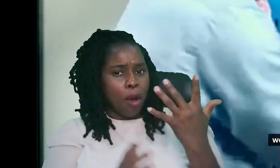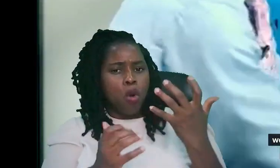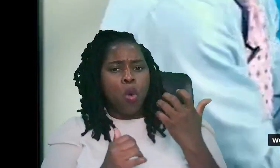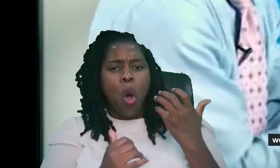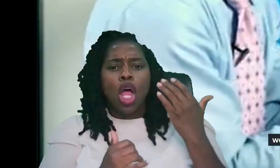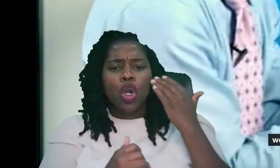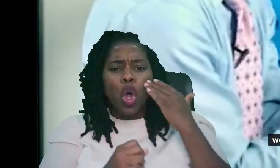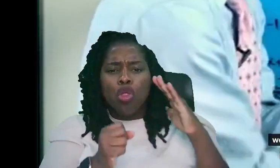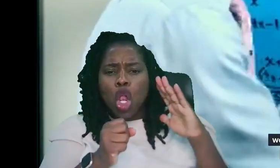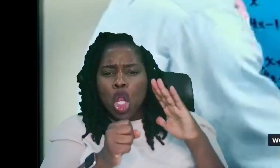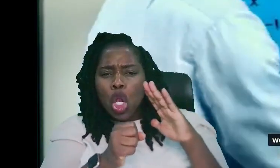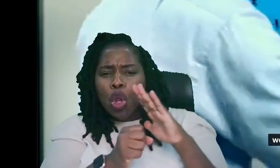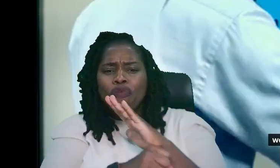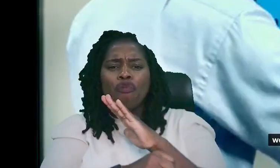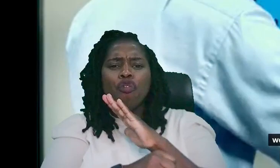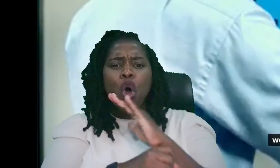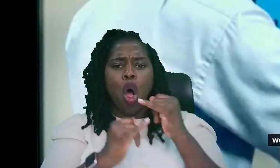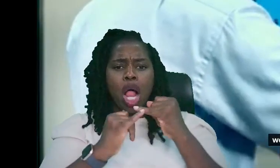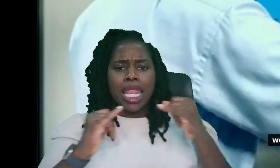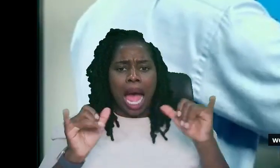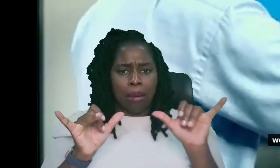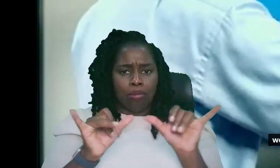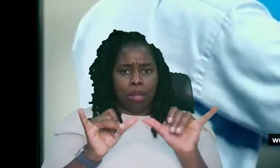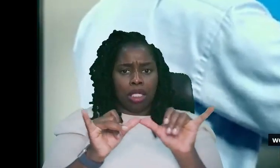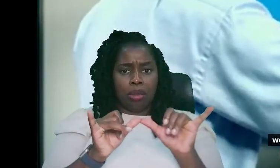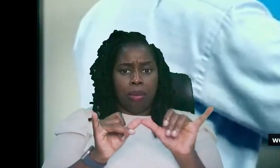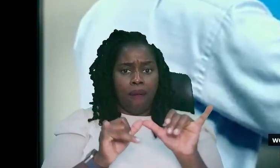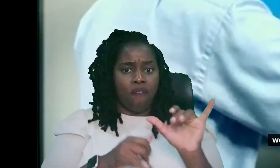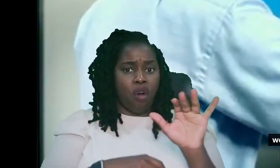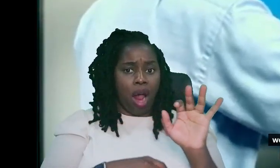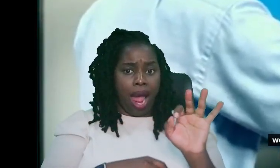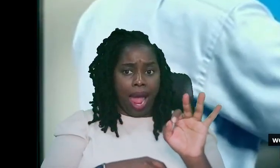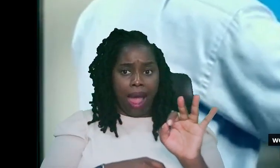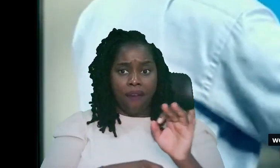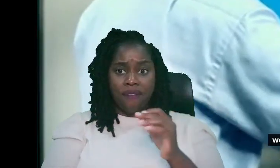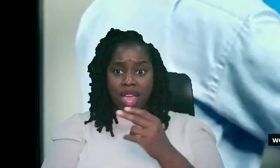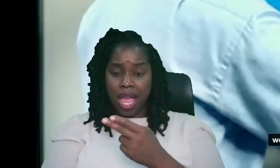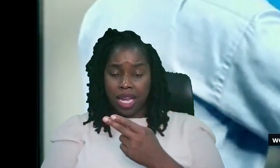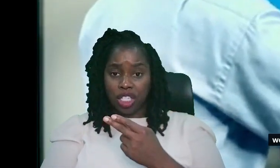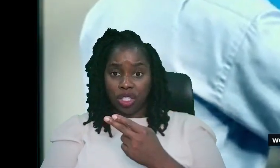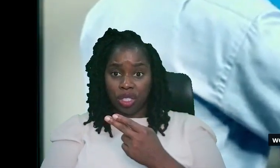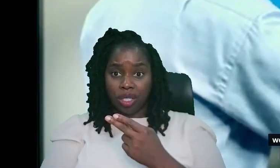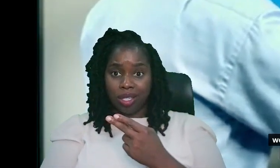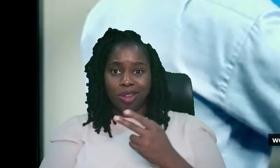line segment FH. So we'll input 3